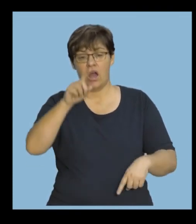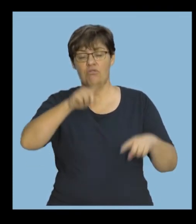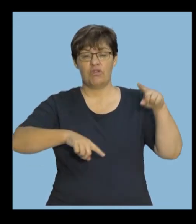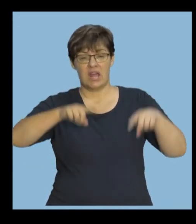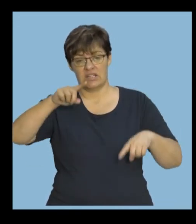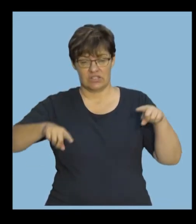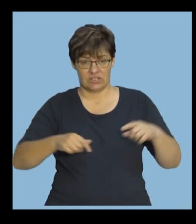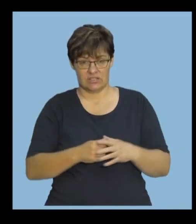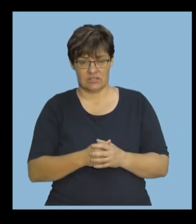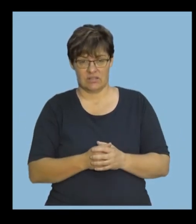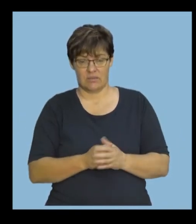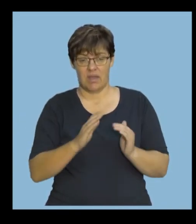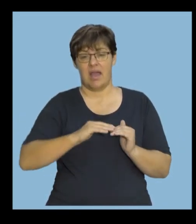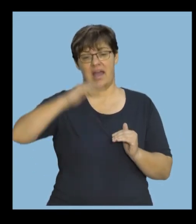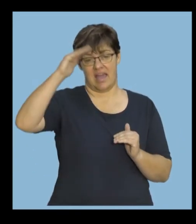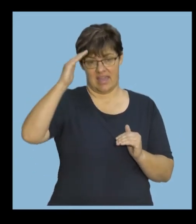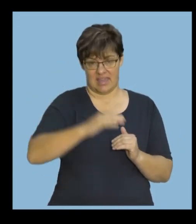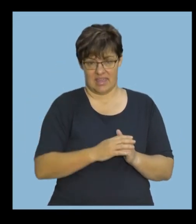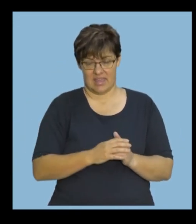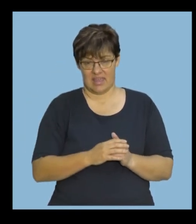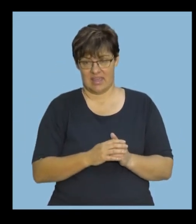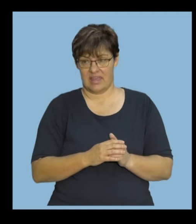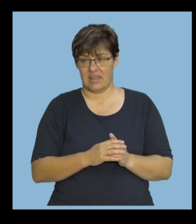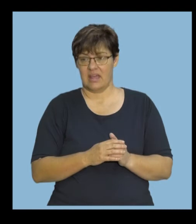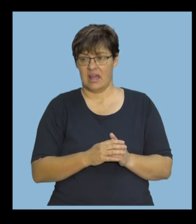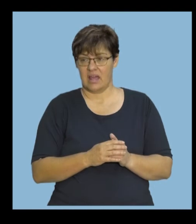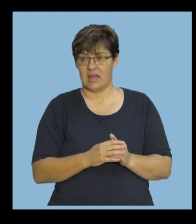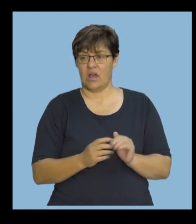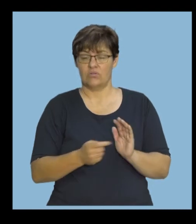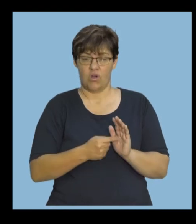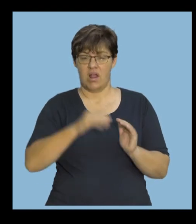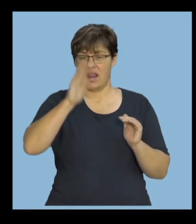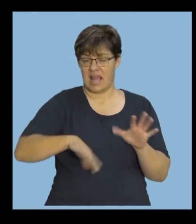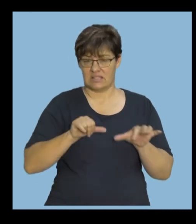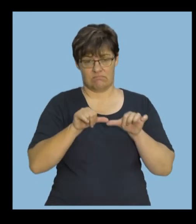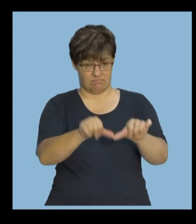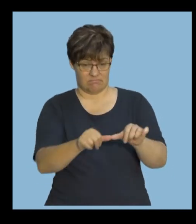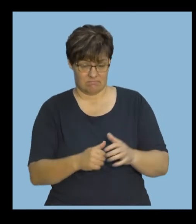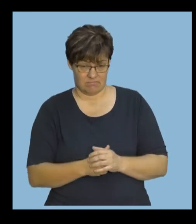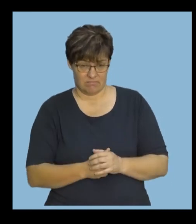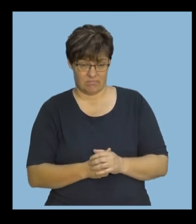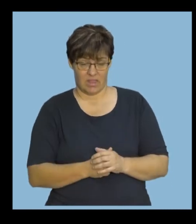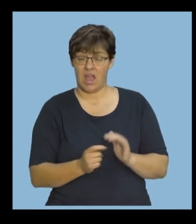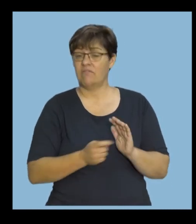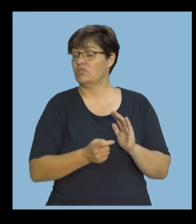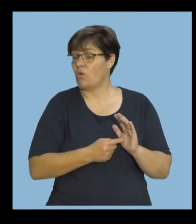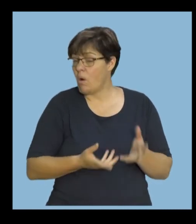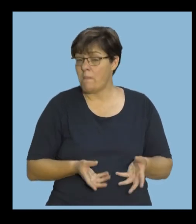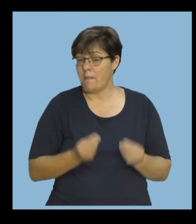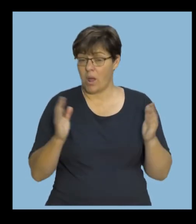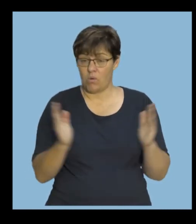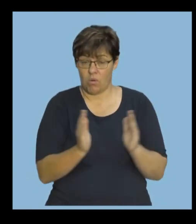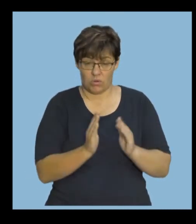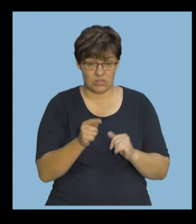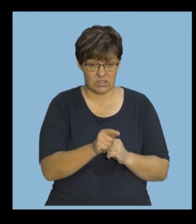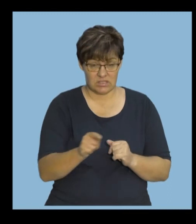then the range will be higher and the score less consistent. If the scores are